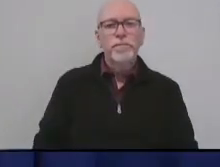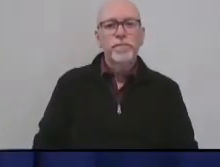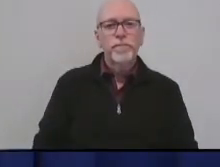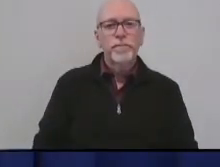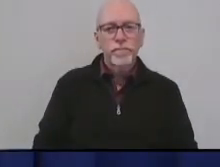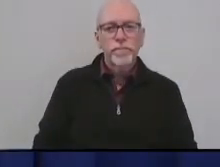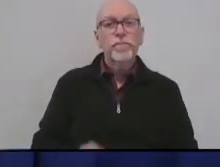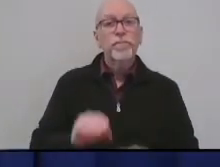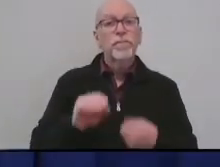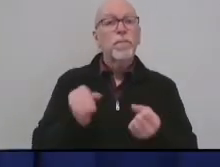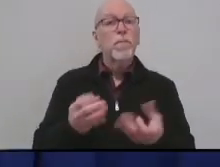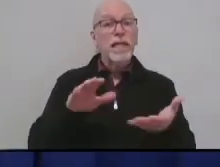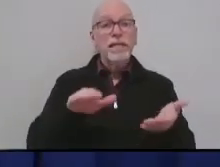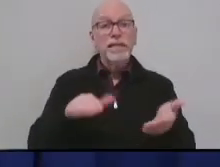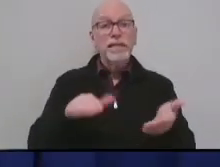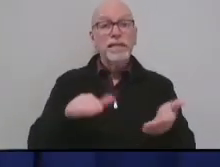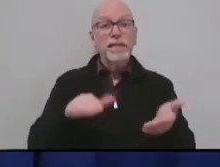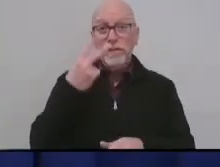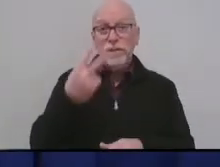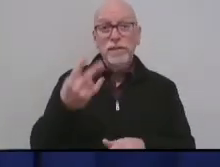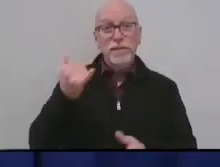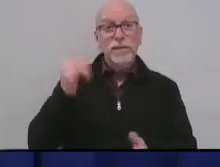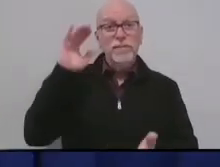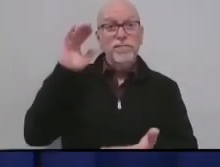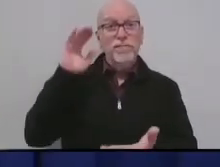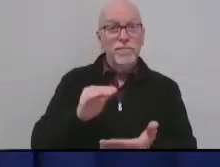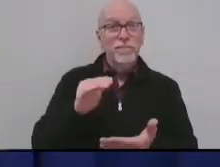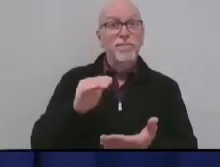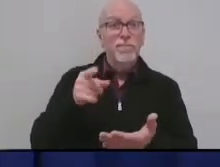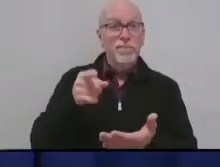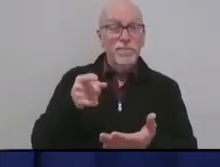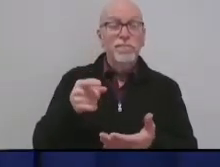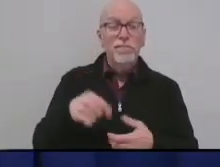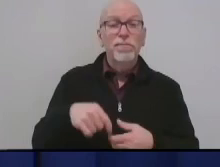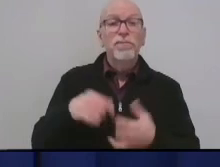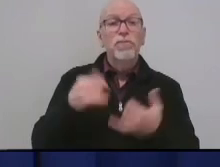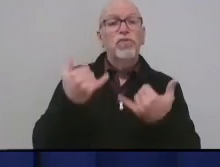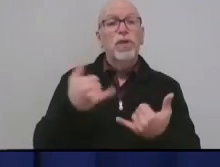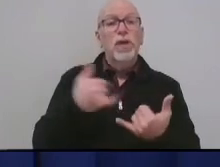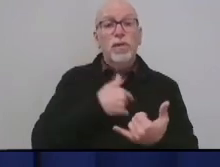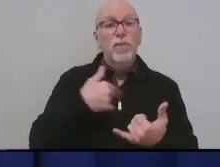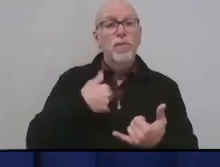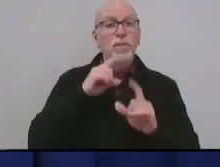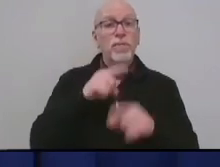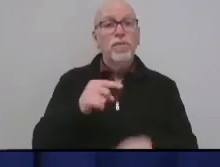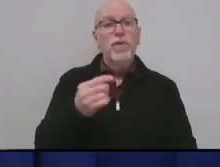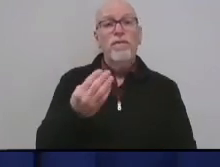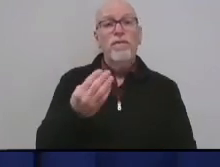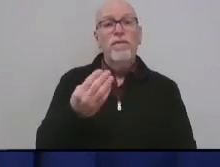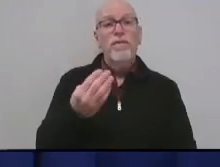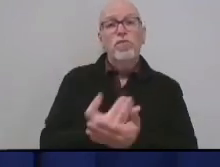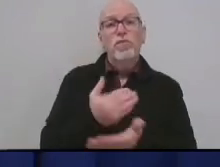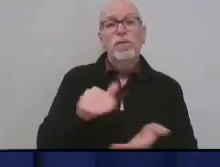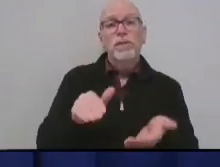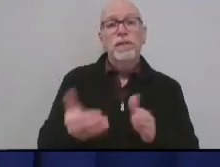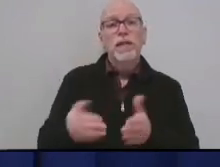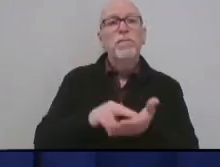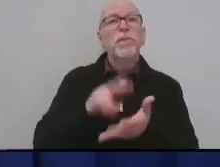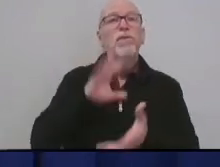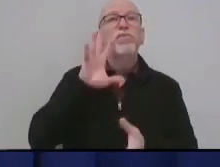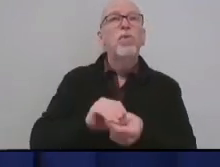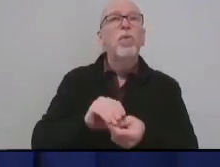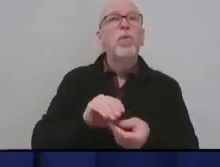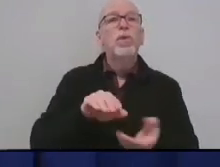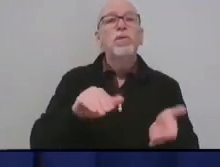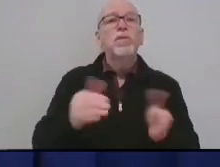has fallen into double digits consistently. Today we reported 14 new deaths, which brings our total lives lost